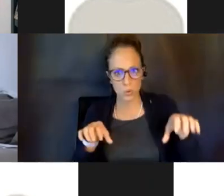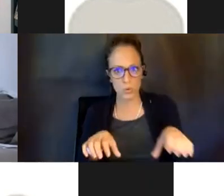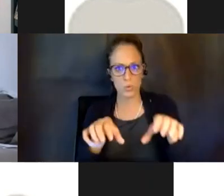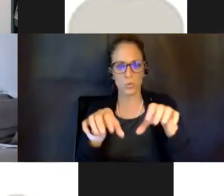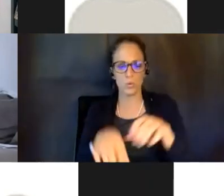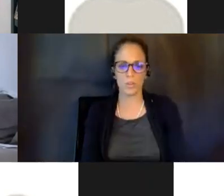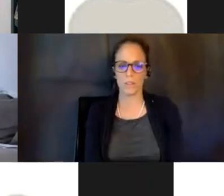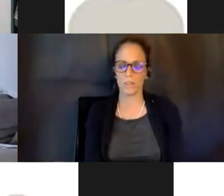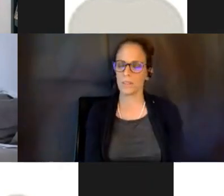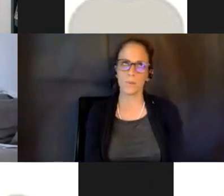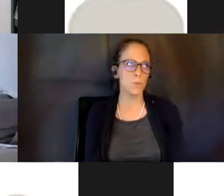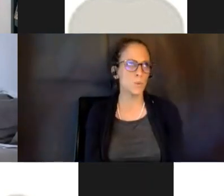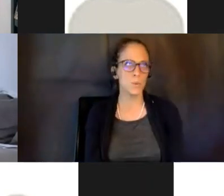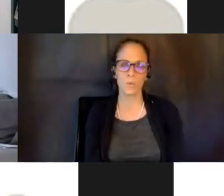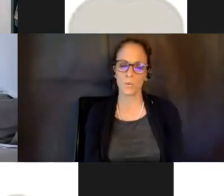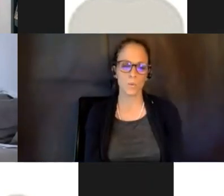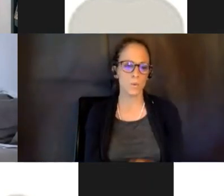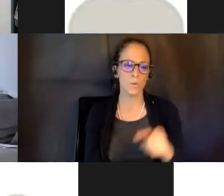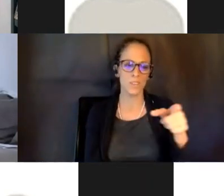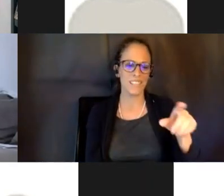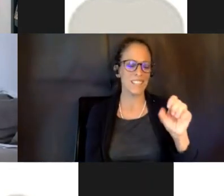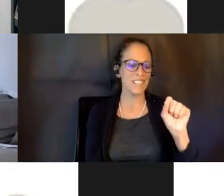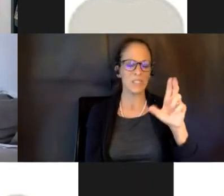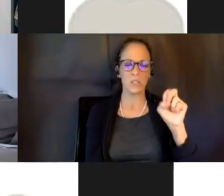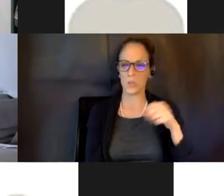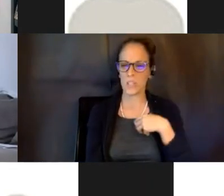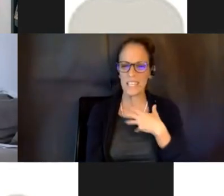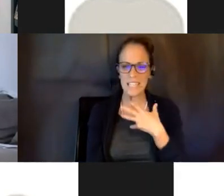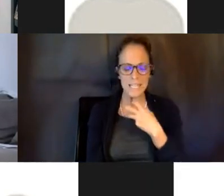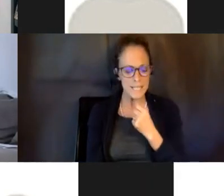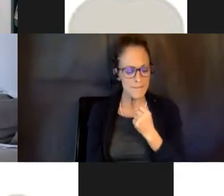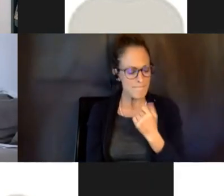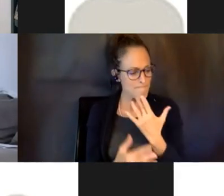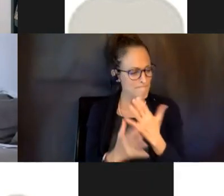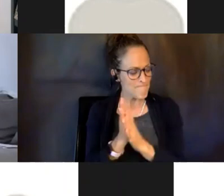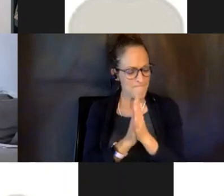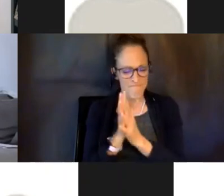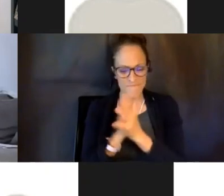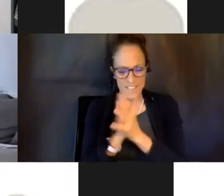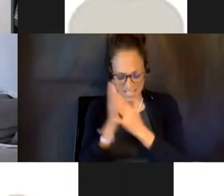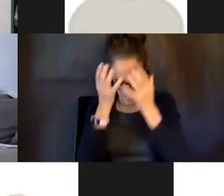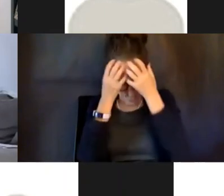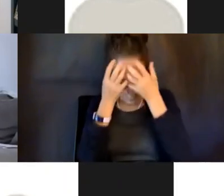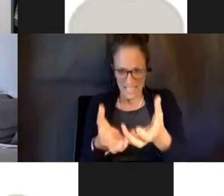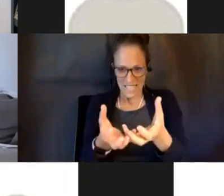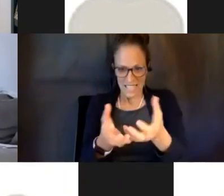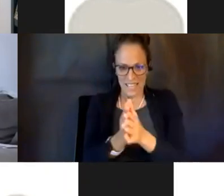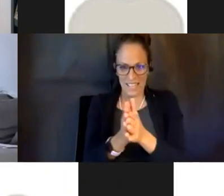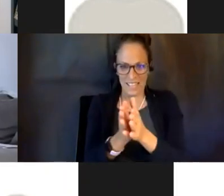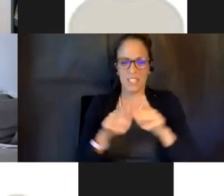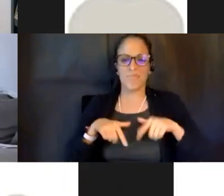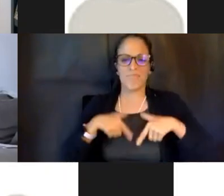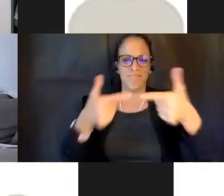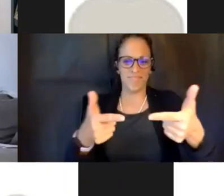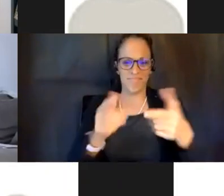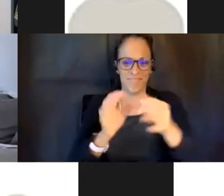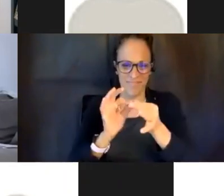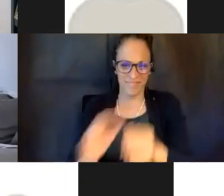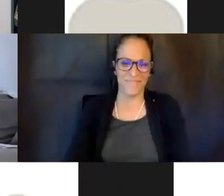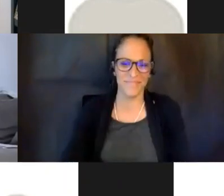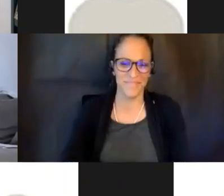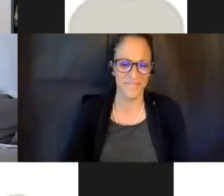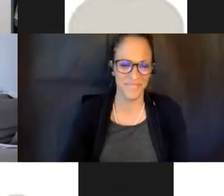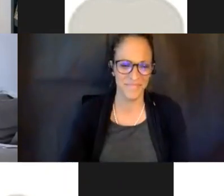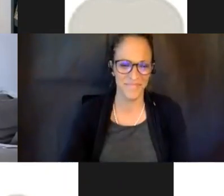I have too many things to say, but one sliver of those things is that I'm trained as a scientist, and I